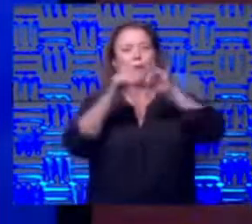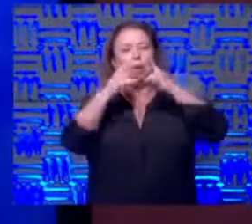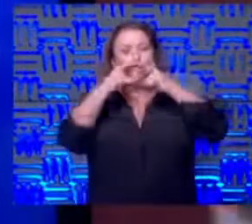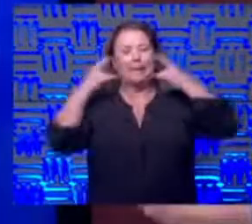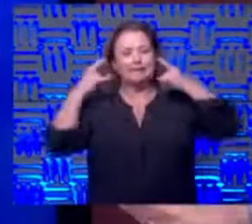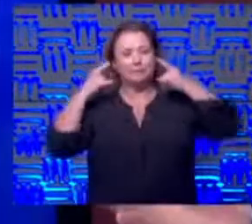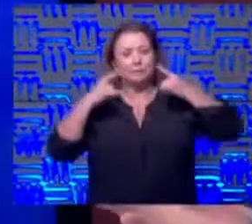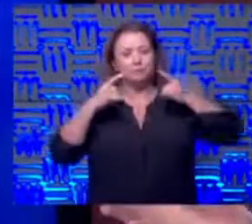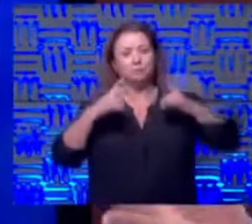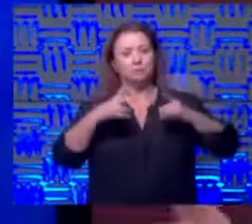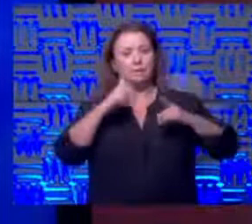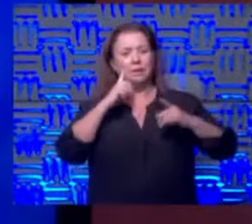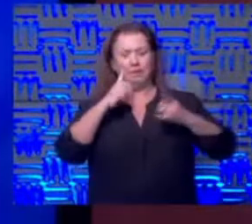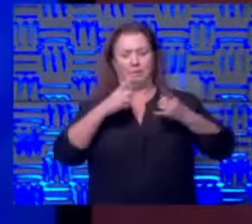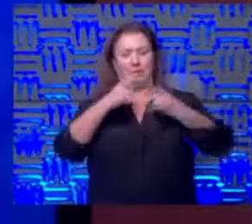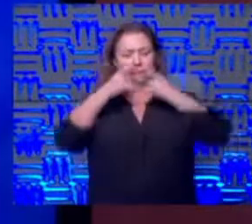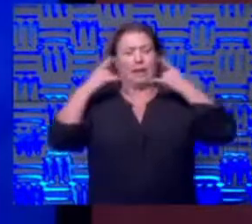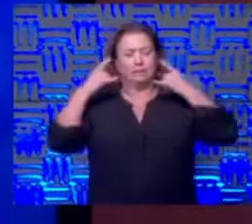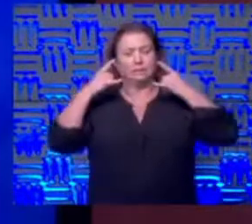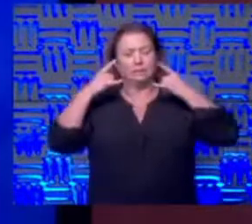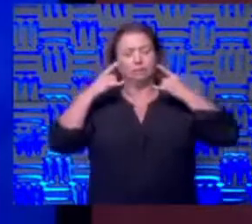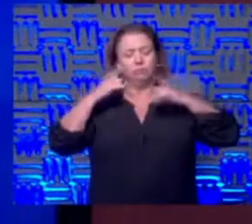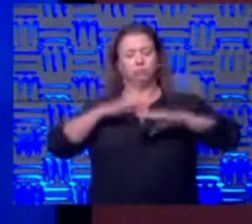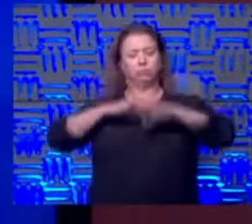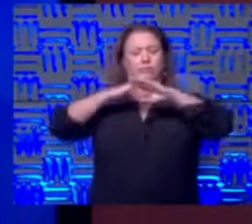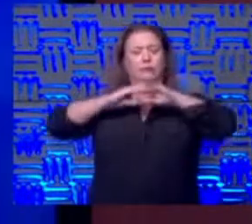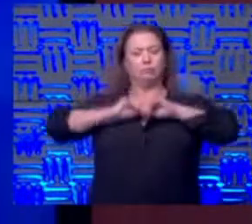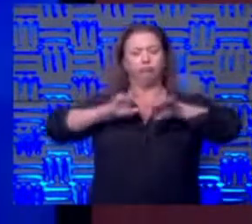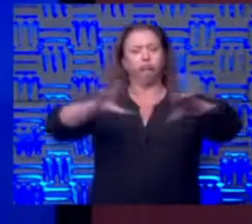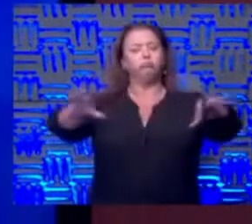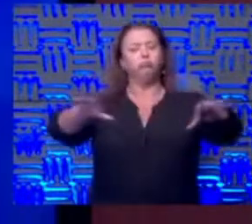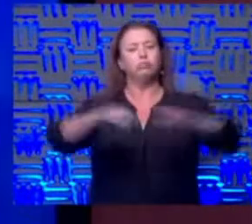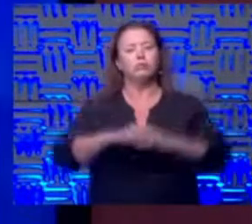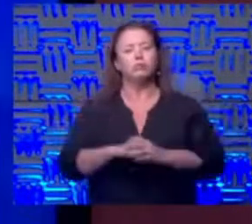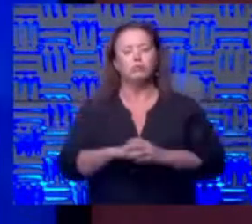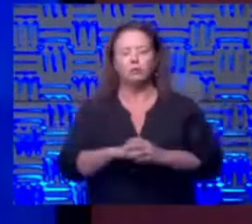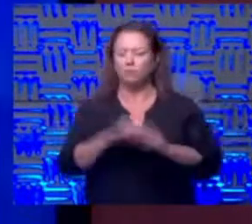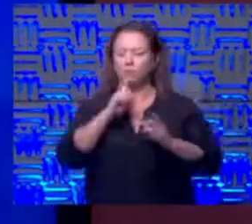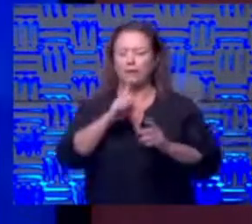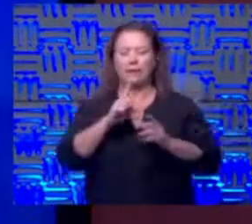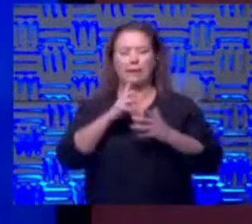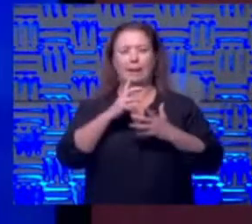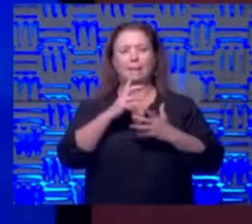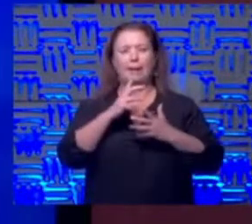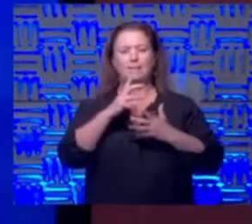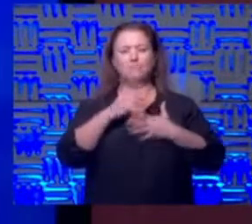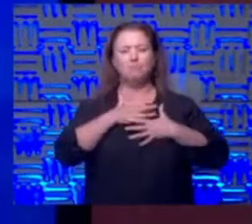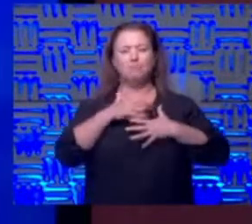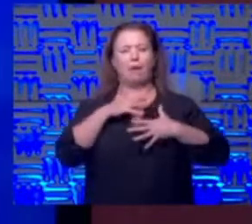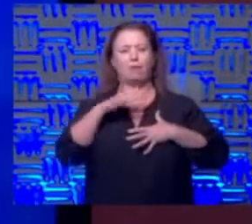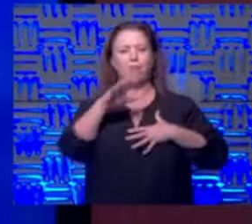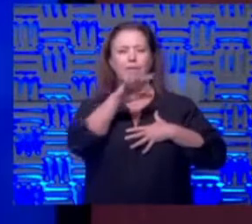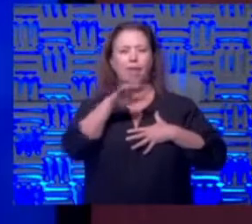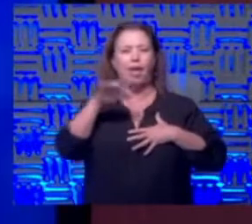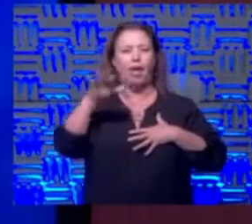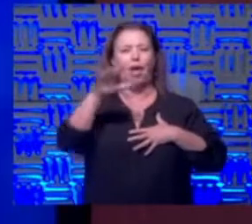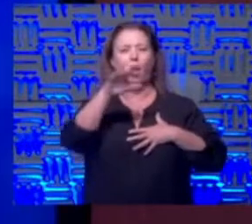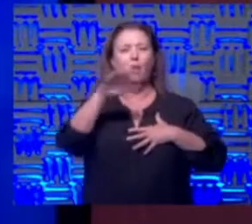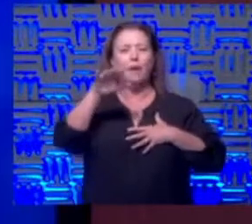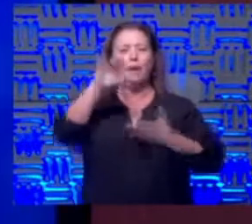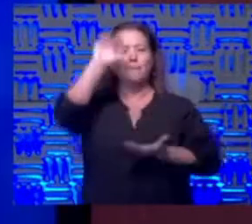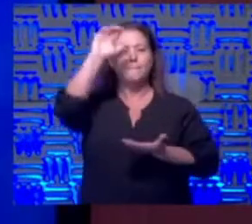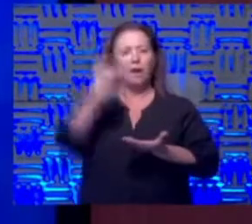prevents everything from going away, going out from your face. It's a huge difference maker. Absolutely. It makes that breath cloud pretty minimal. And